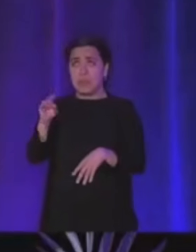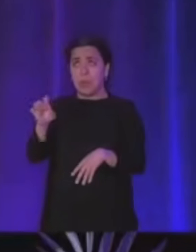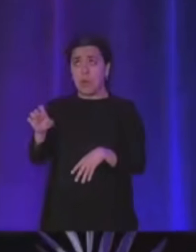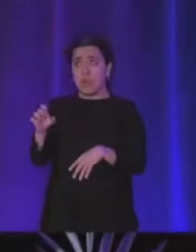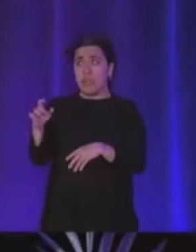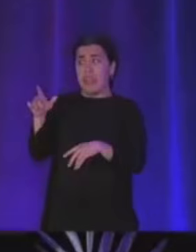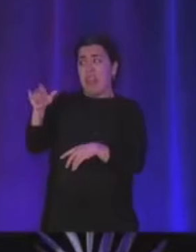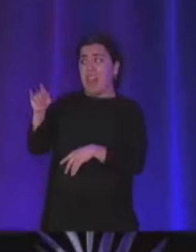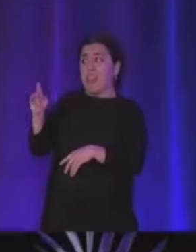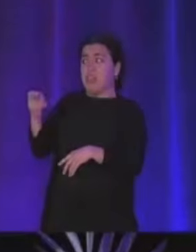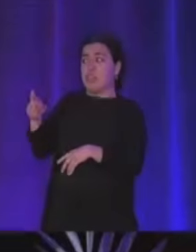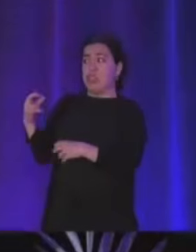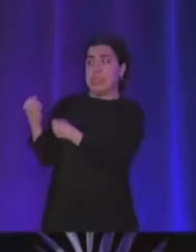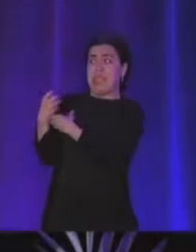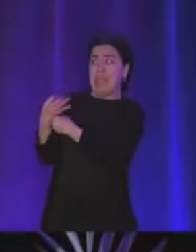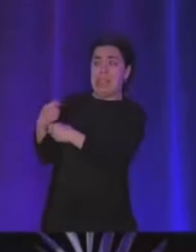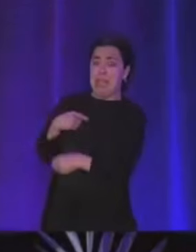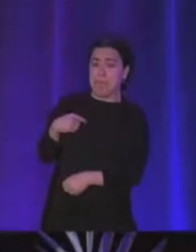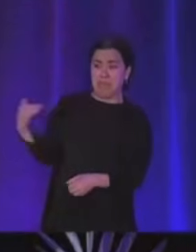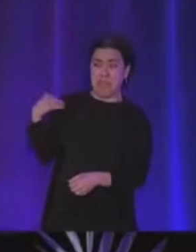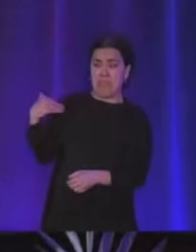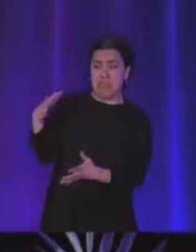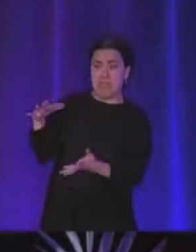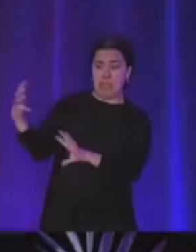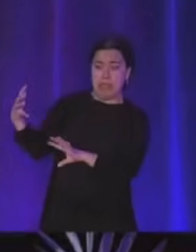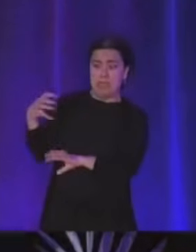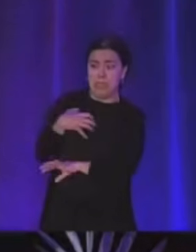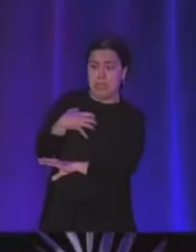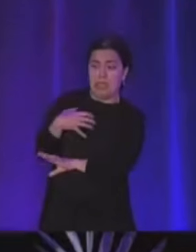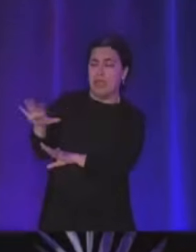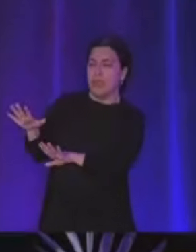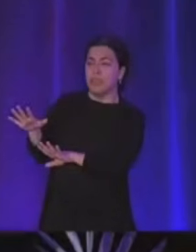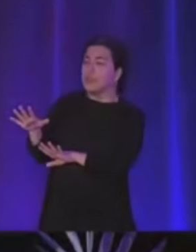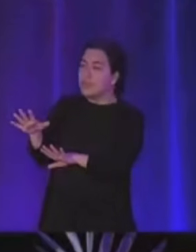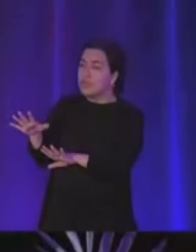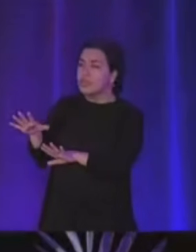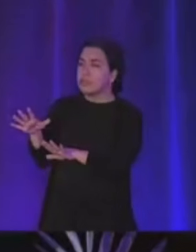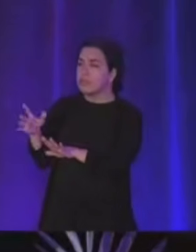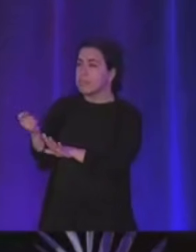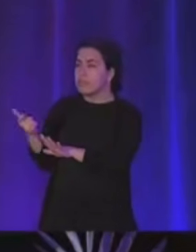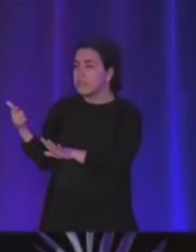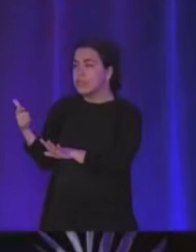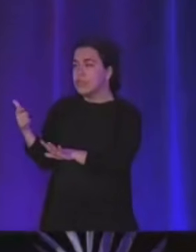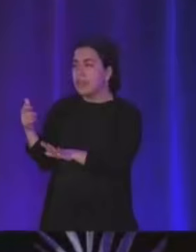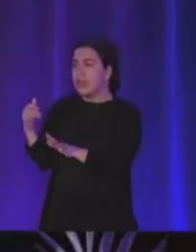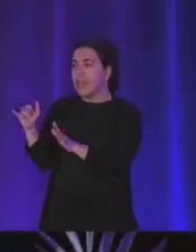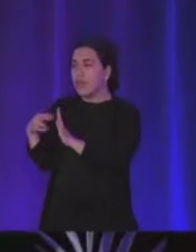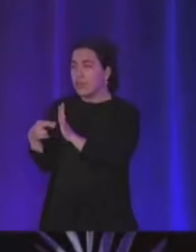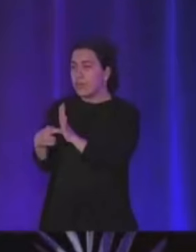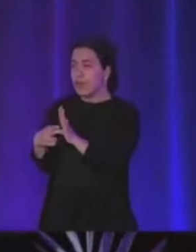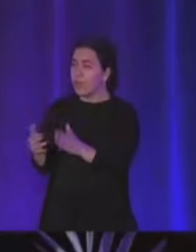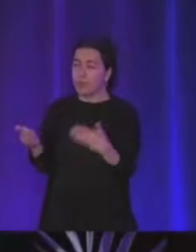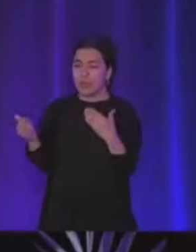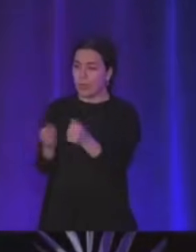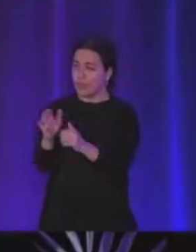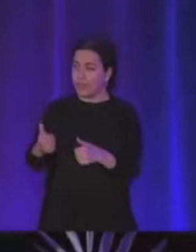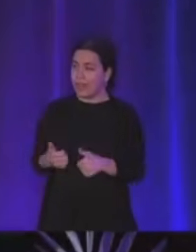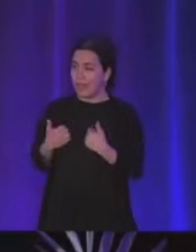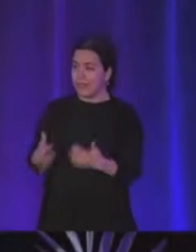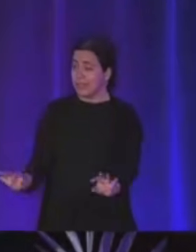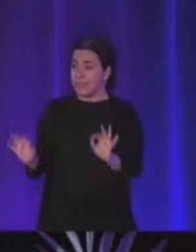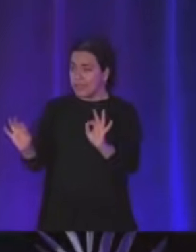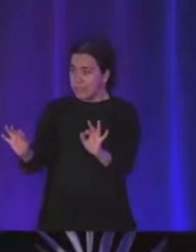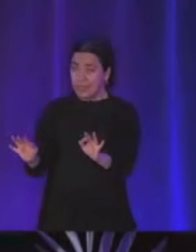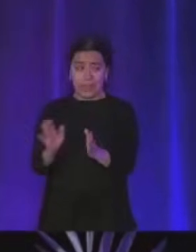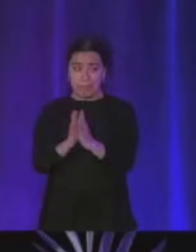No, just disable the rule and move on with your life. Amen. Now, if you want to get things set up for React, it is a little